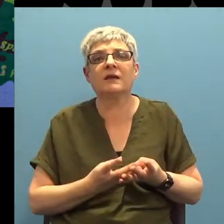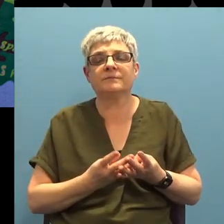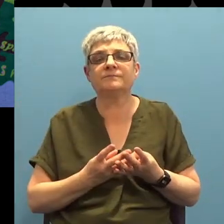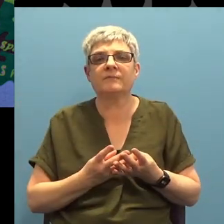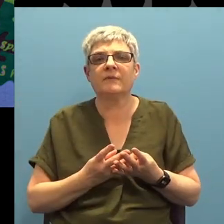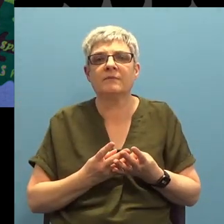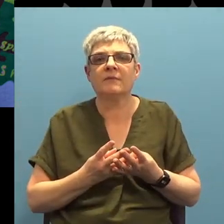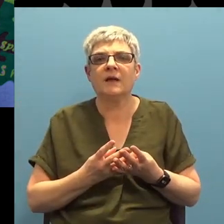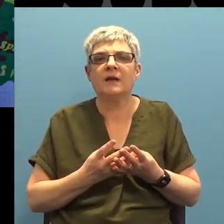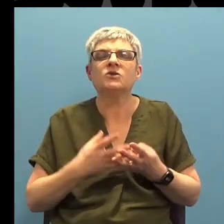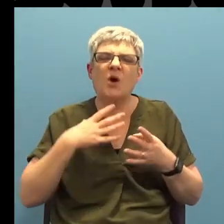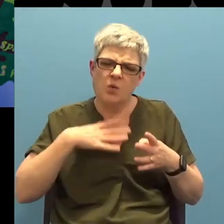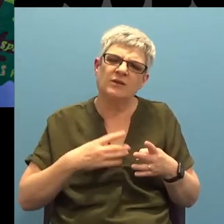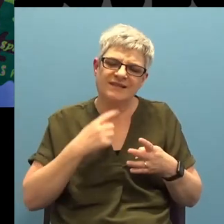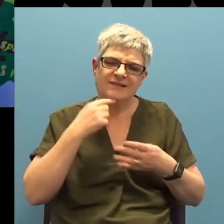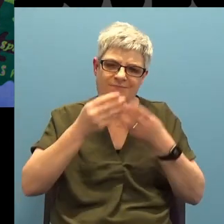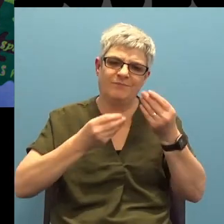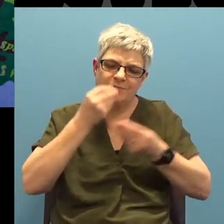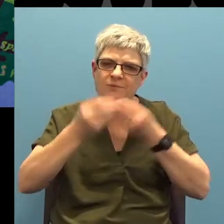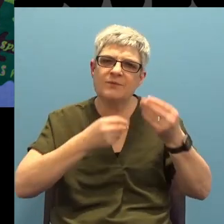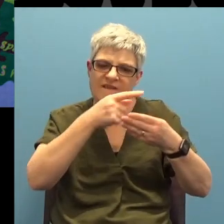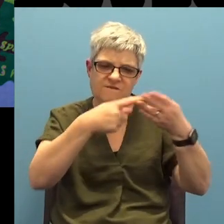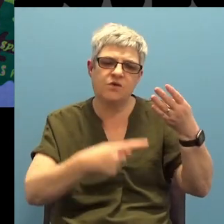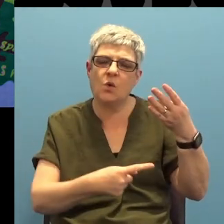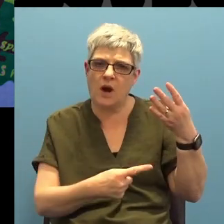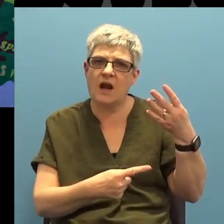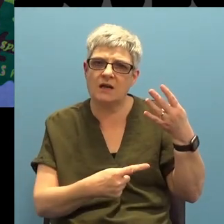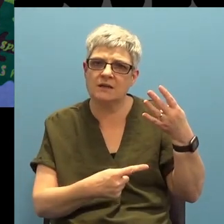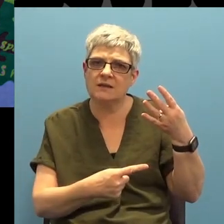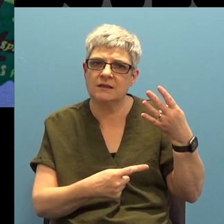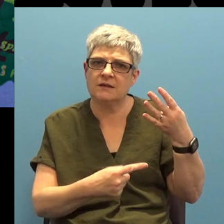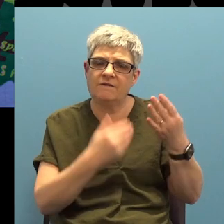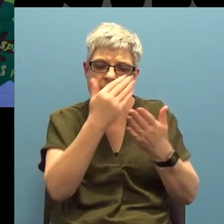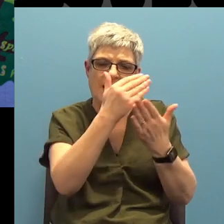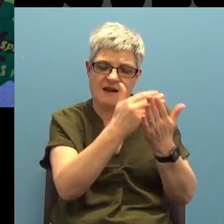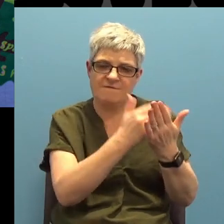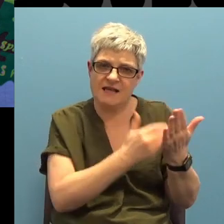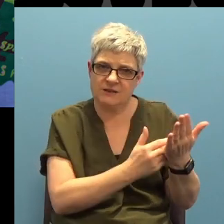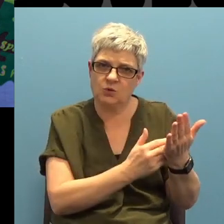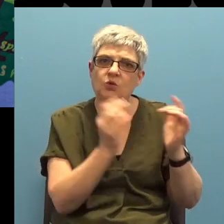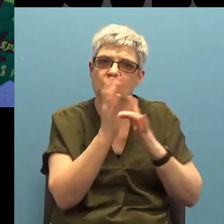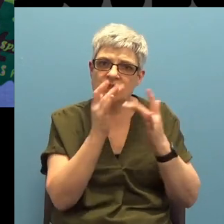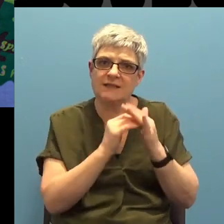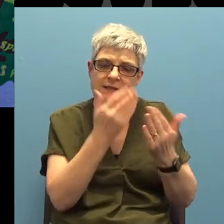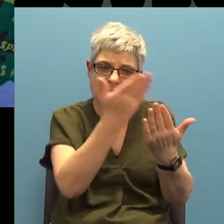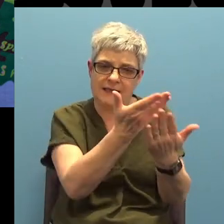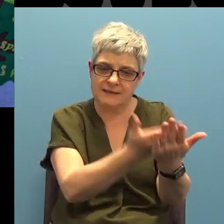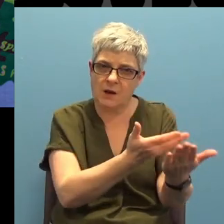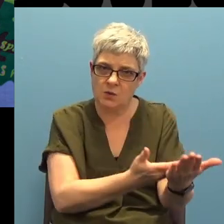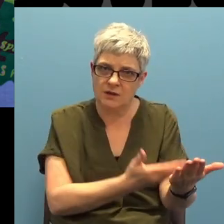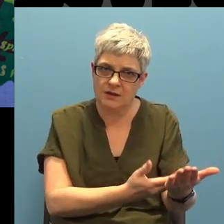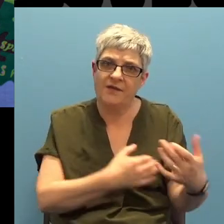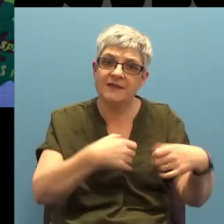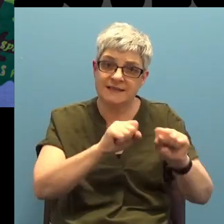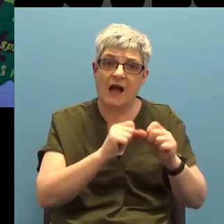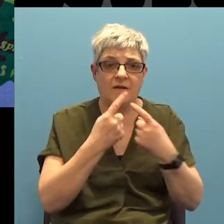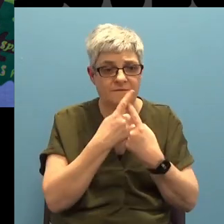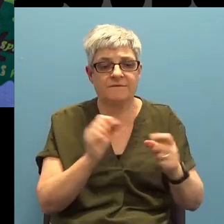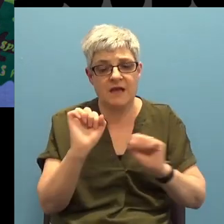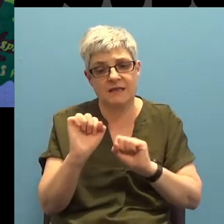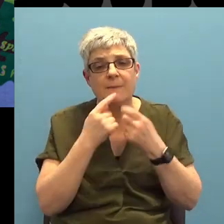So I want to go through these four principles of the Christian manifesto that Jesus lays out at the start of his ministry here.